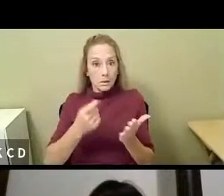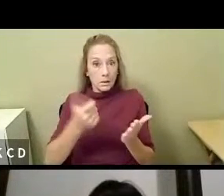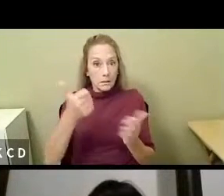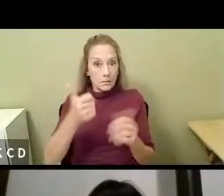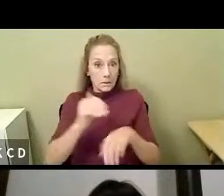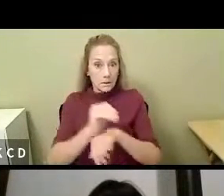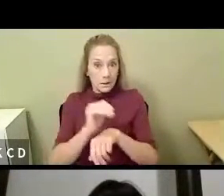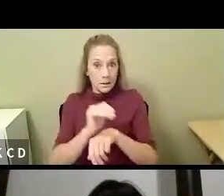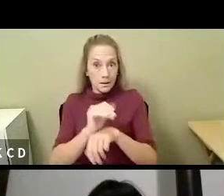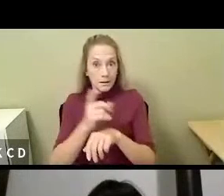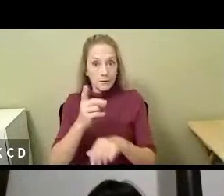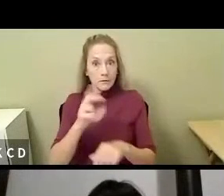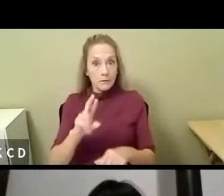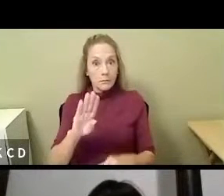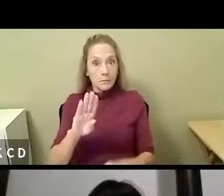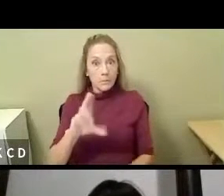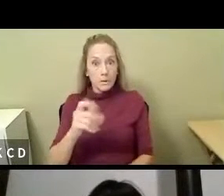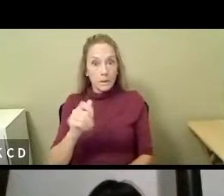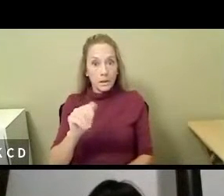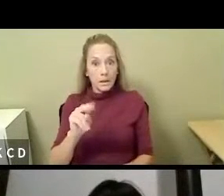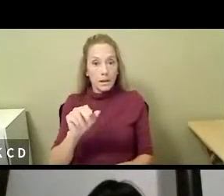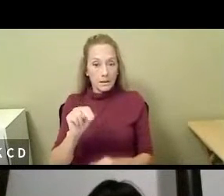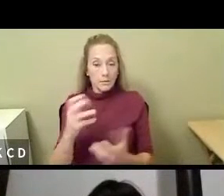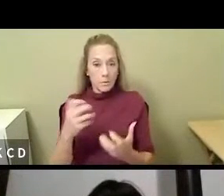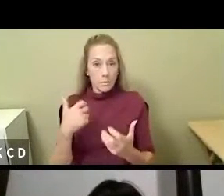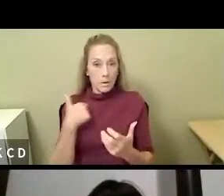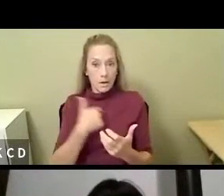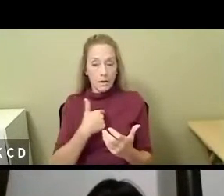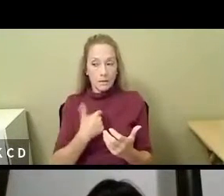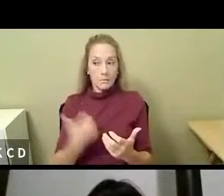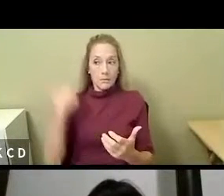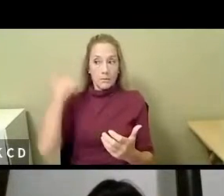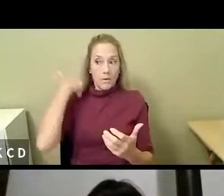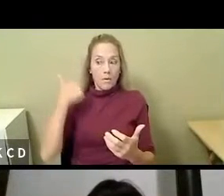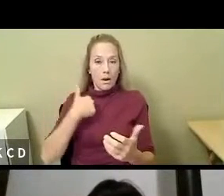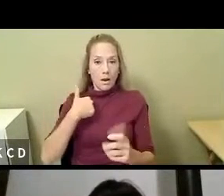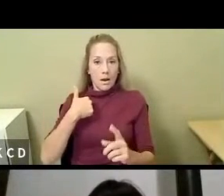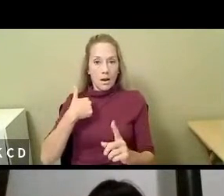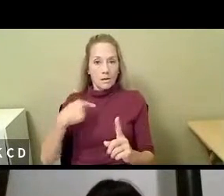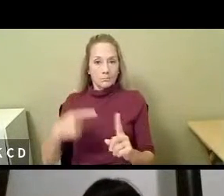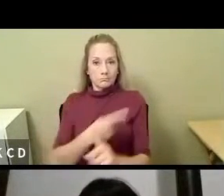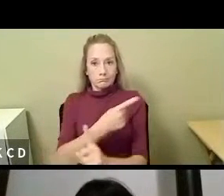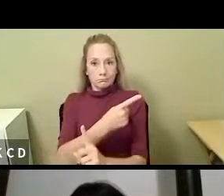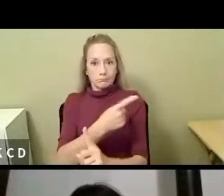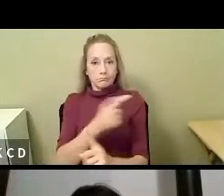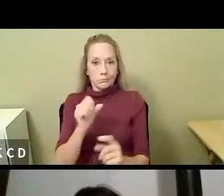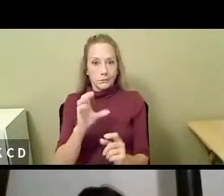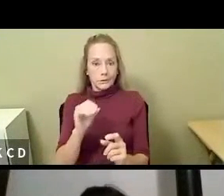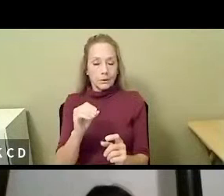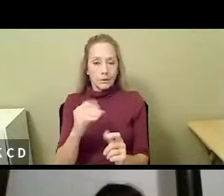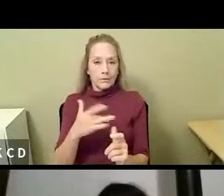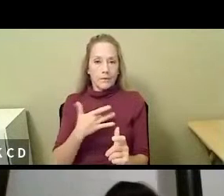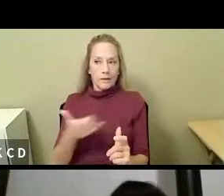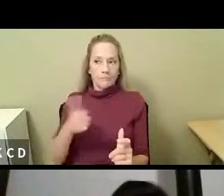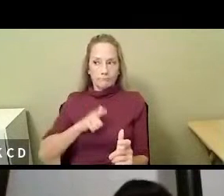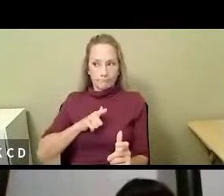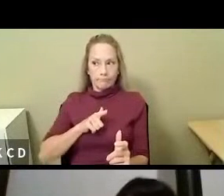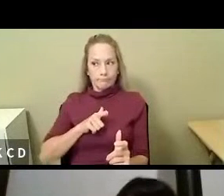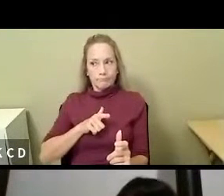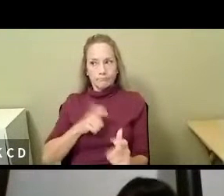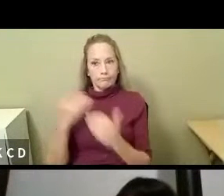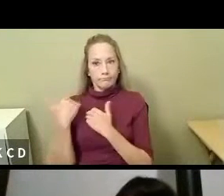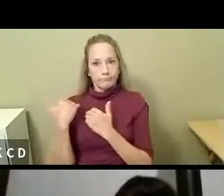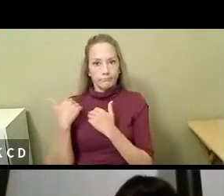Dr. Buchanan intended for us to do this earlier, and I diverted things. And so I felt due diligence was to bring it back up.